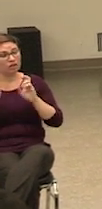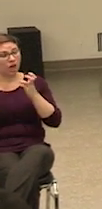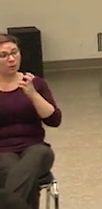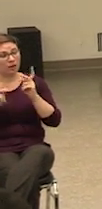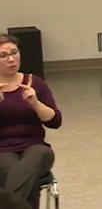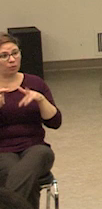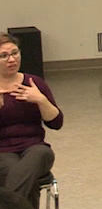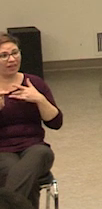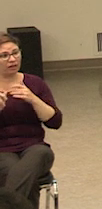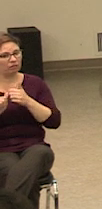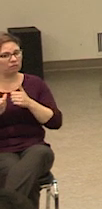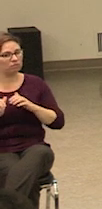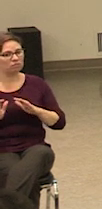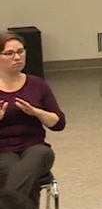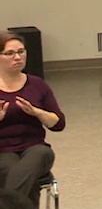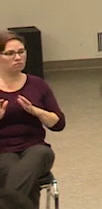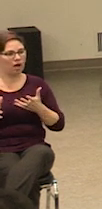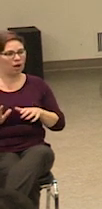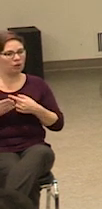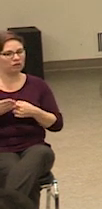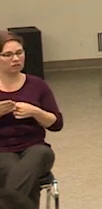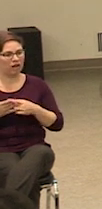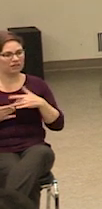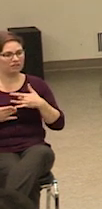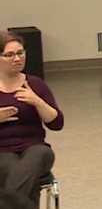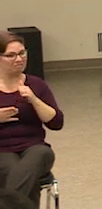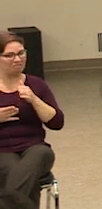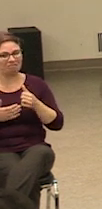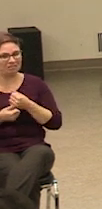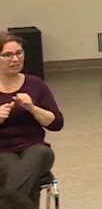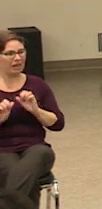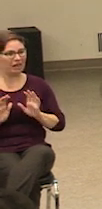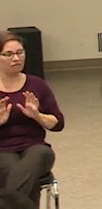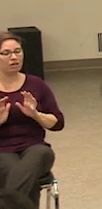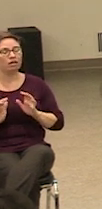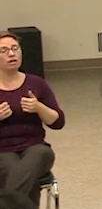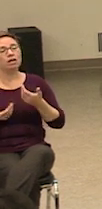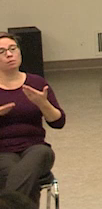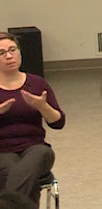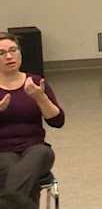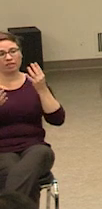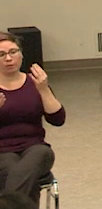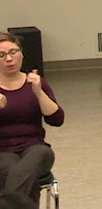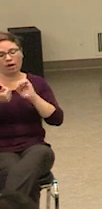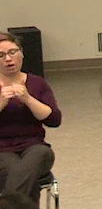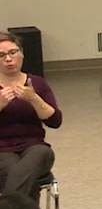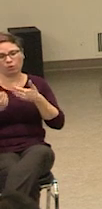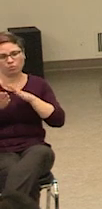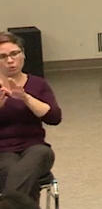them feel unsafe, and talk it out, try to approach it from different perspectives instead of